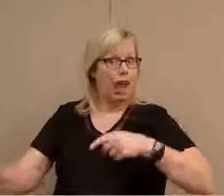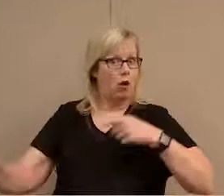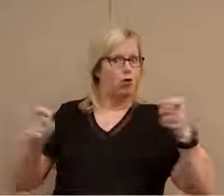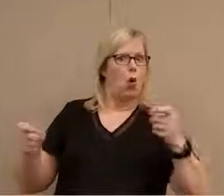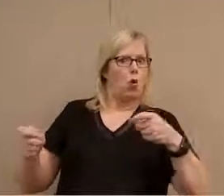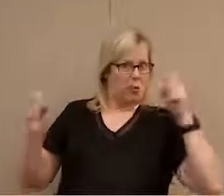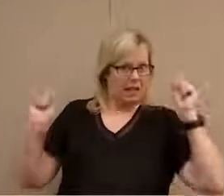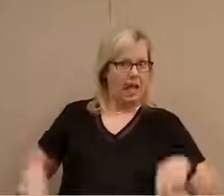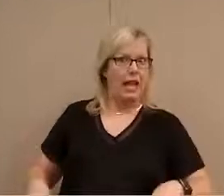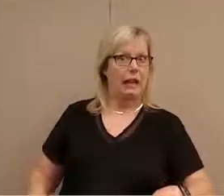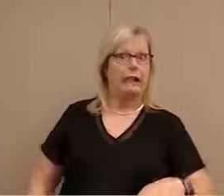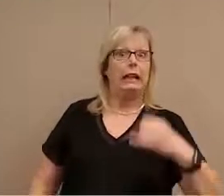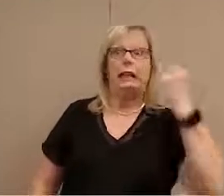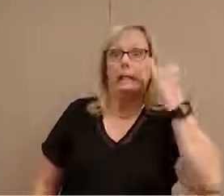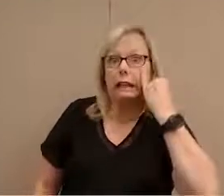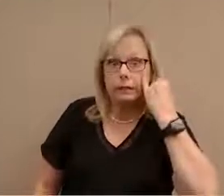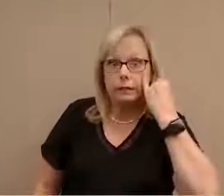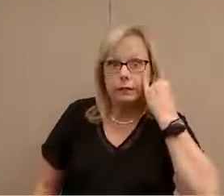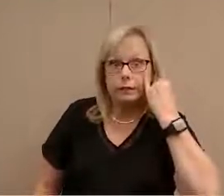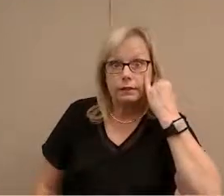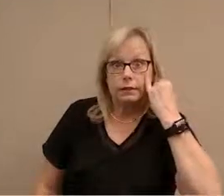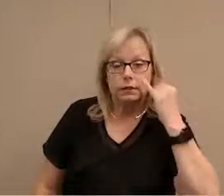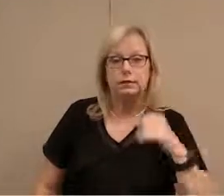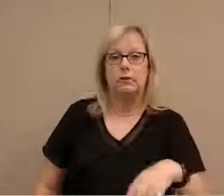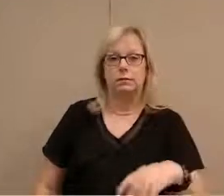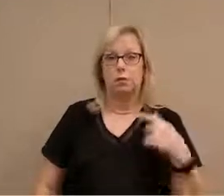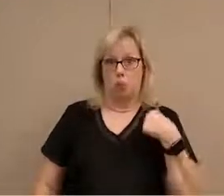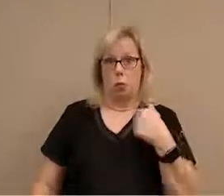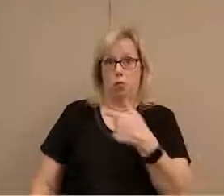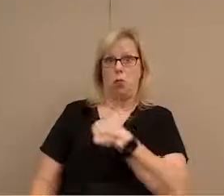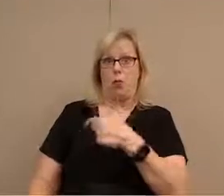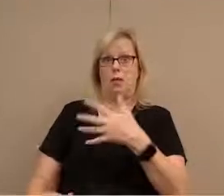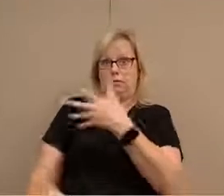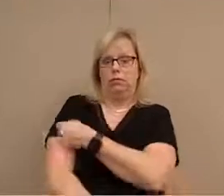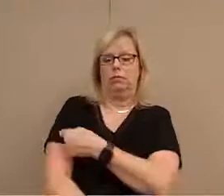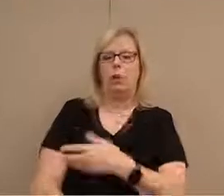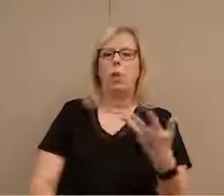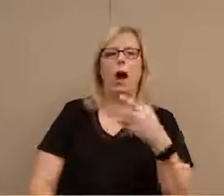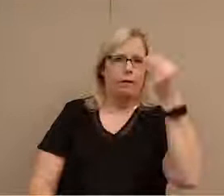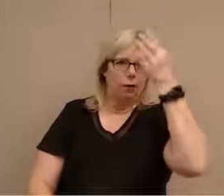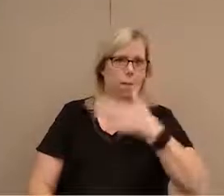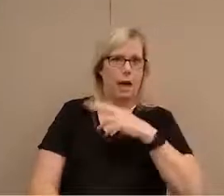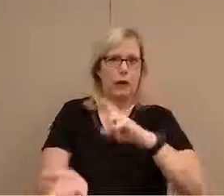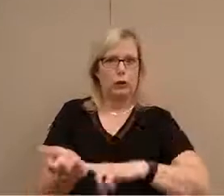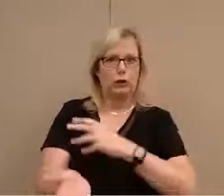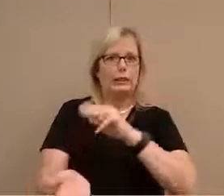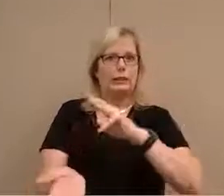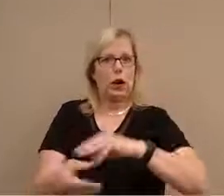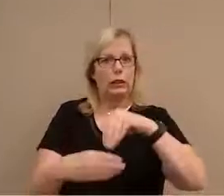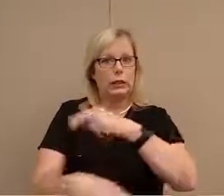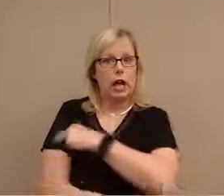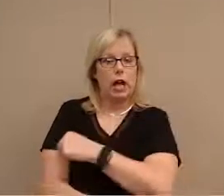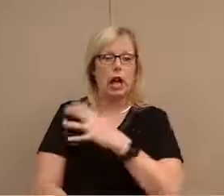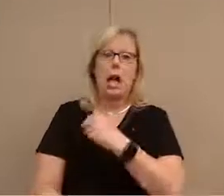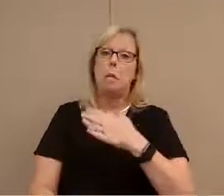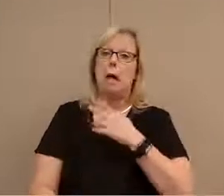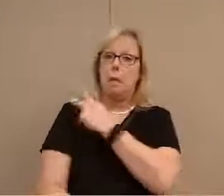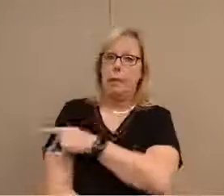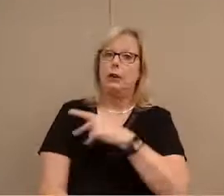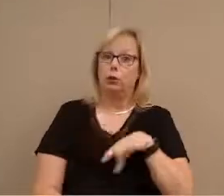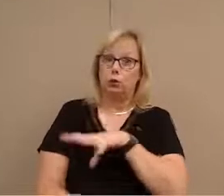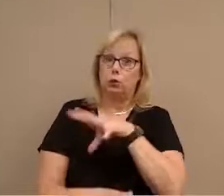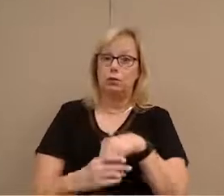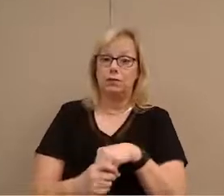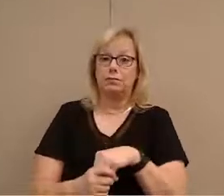of it. Yeah. We have the weapons. yeah, what I tell my nurses and physicians in the hospital and my patient in clinic